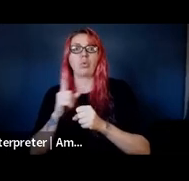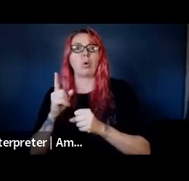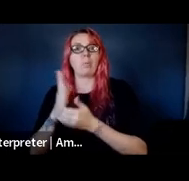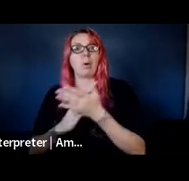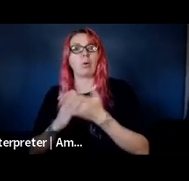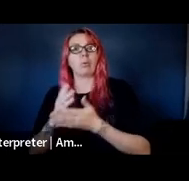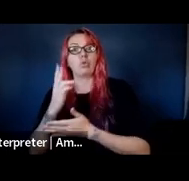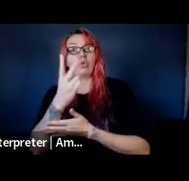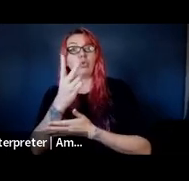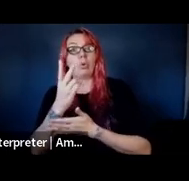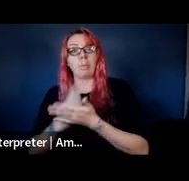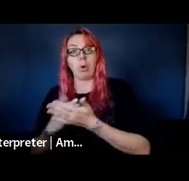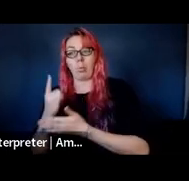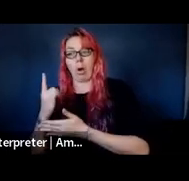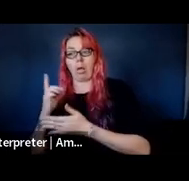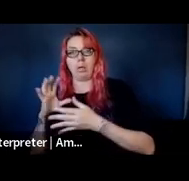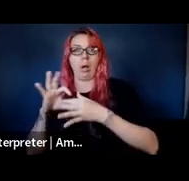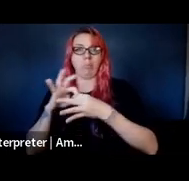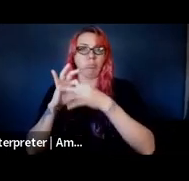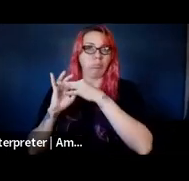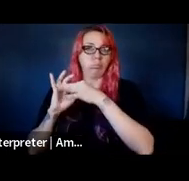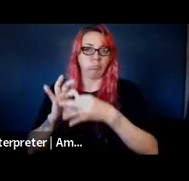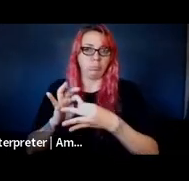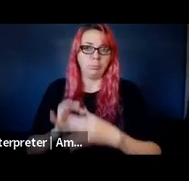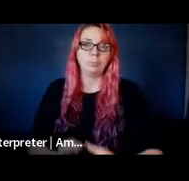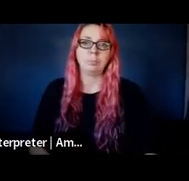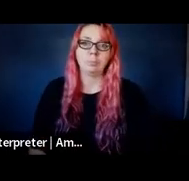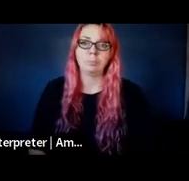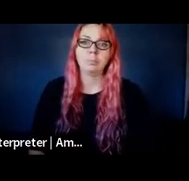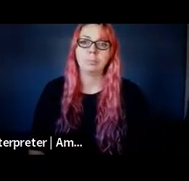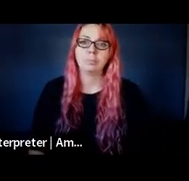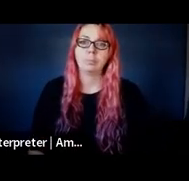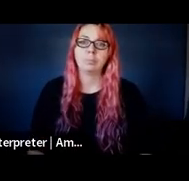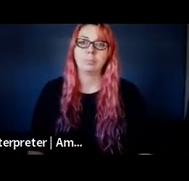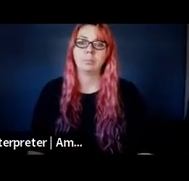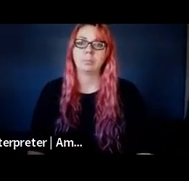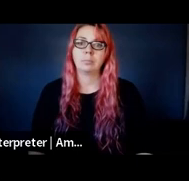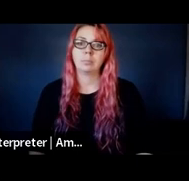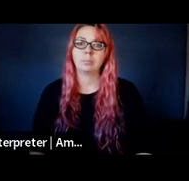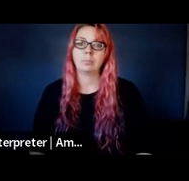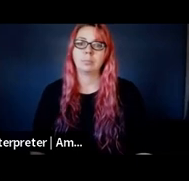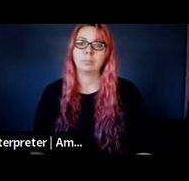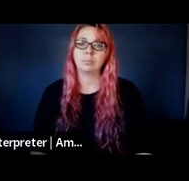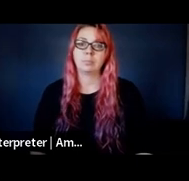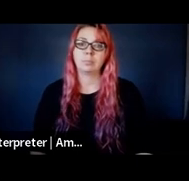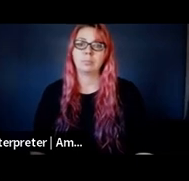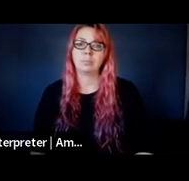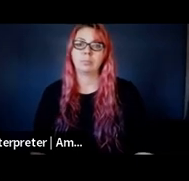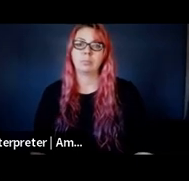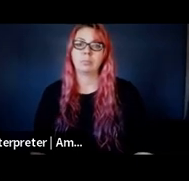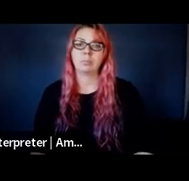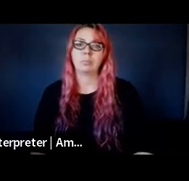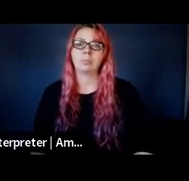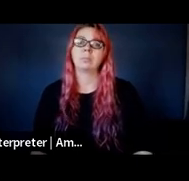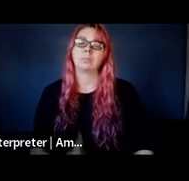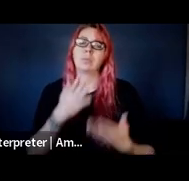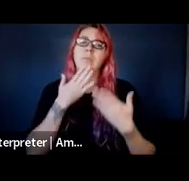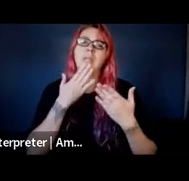as we move forward. So thank you for that dialogue in the chat, which is really also important.